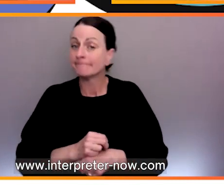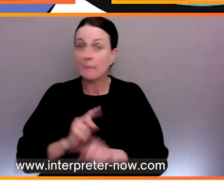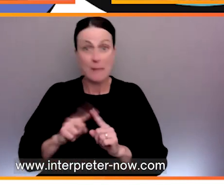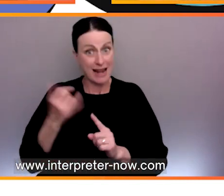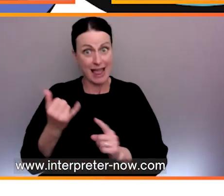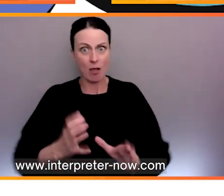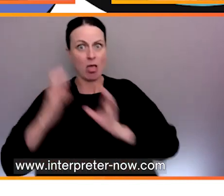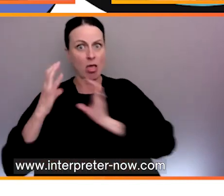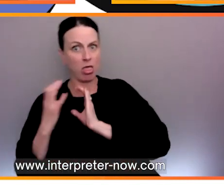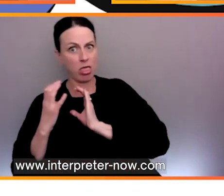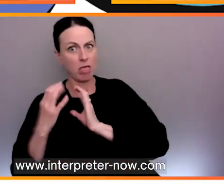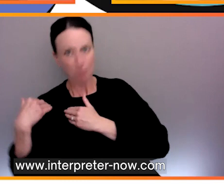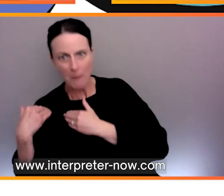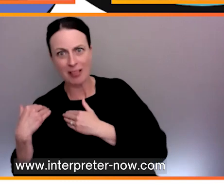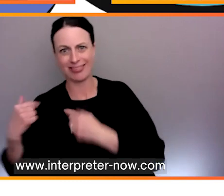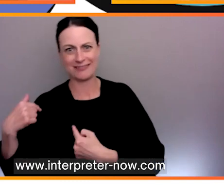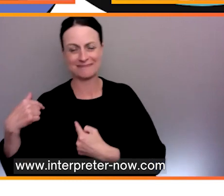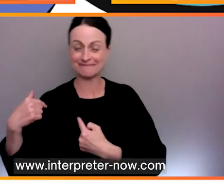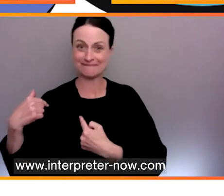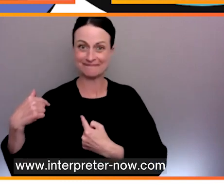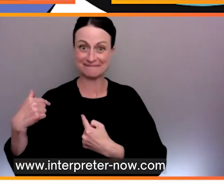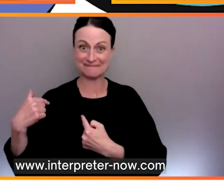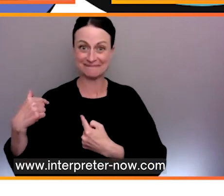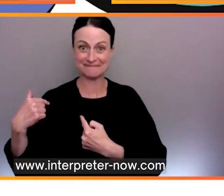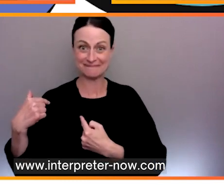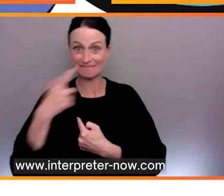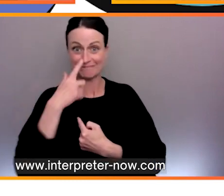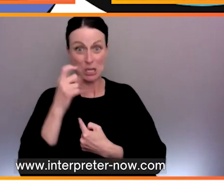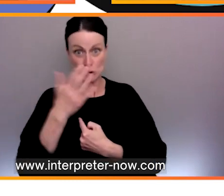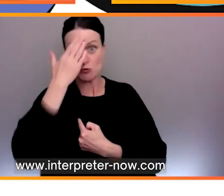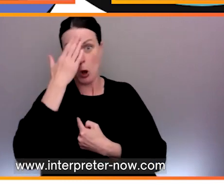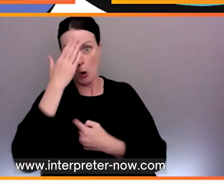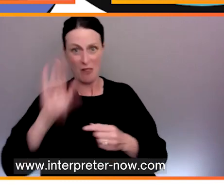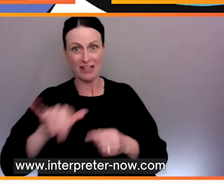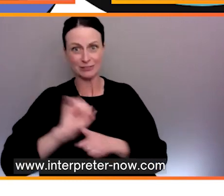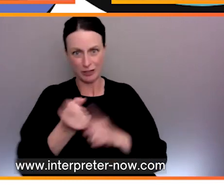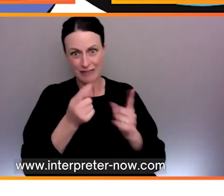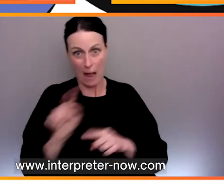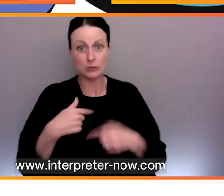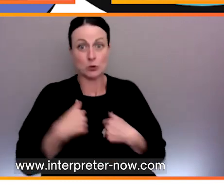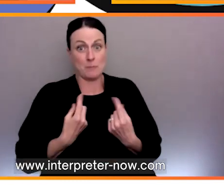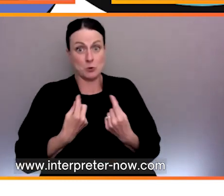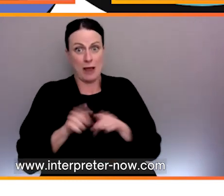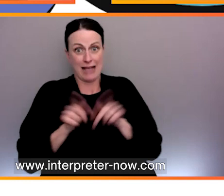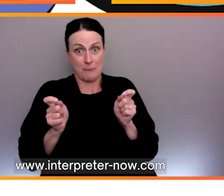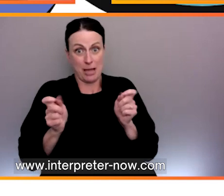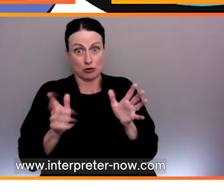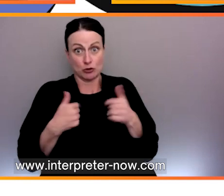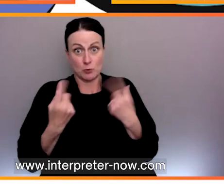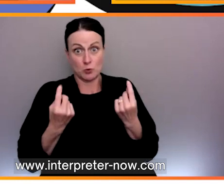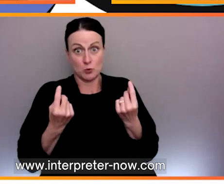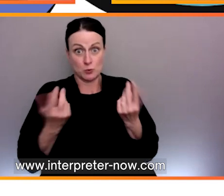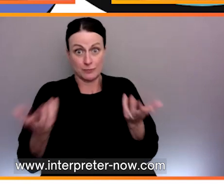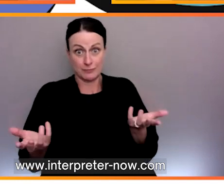culpable in the situation. So what are you going to do? And that's, another person